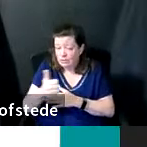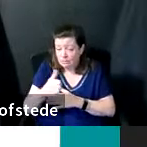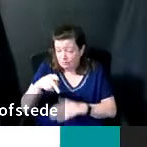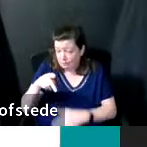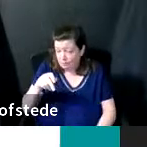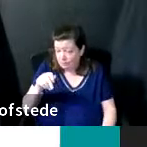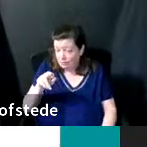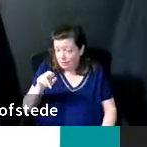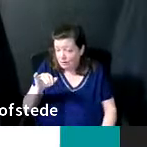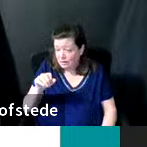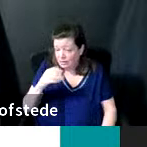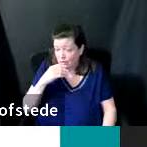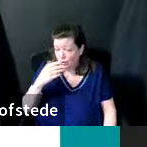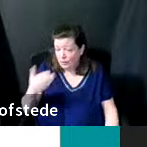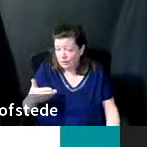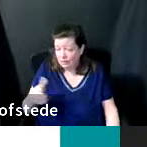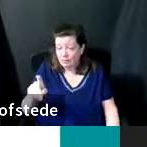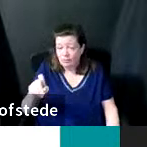here?